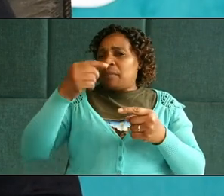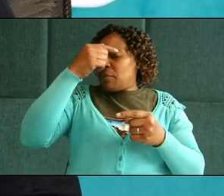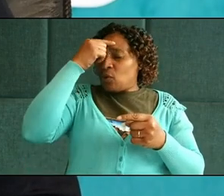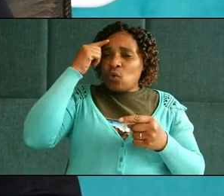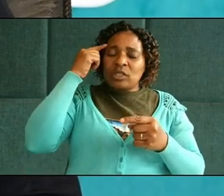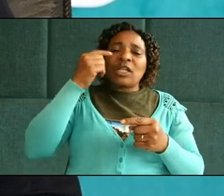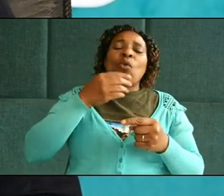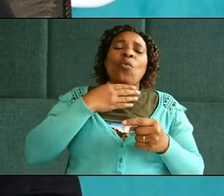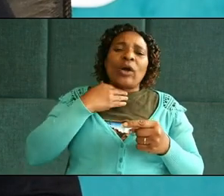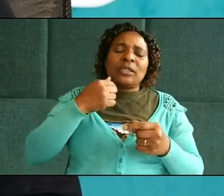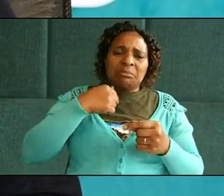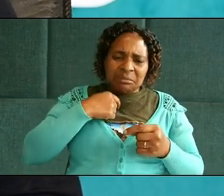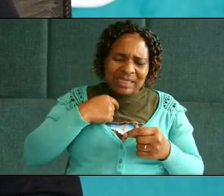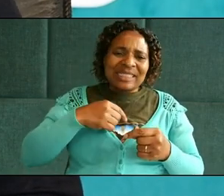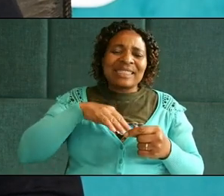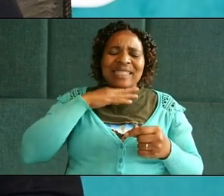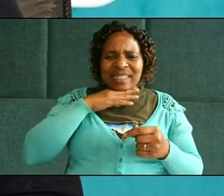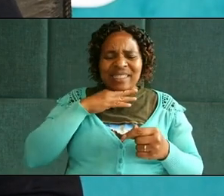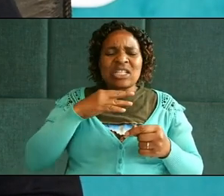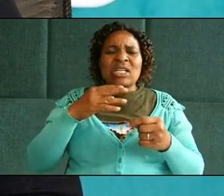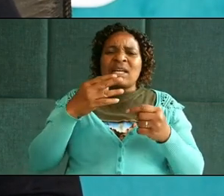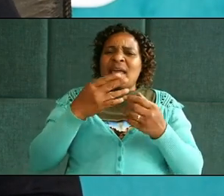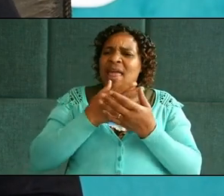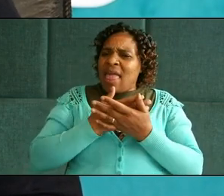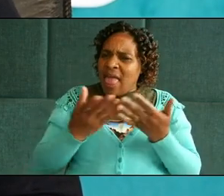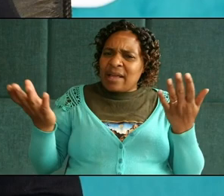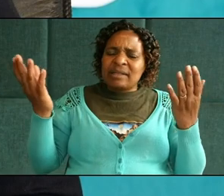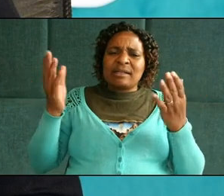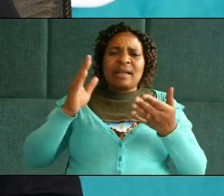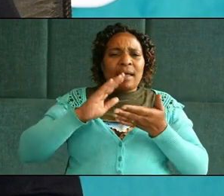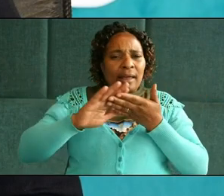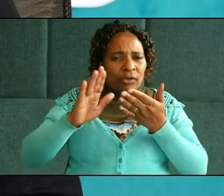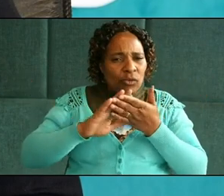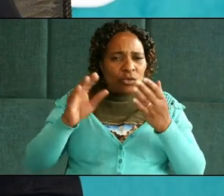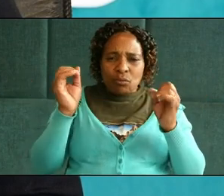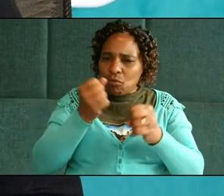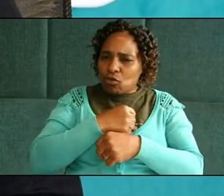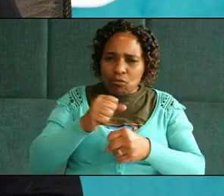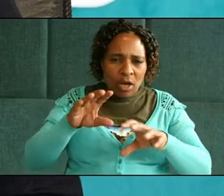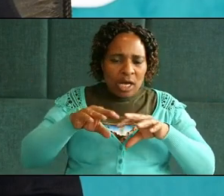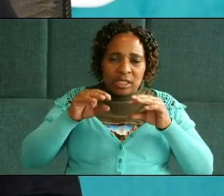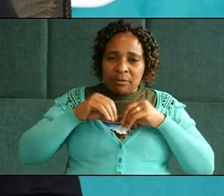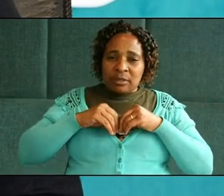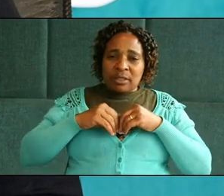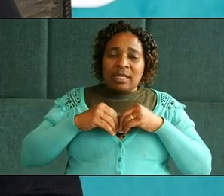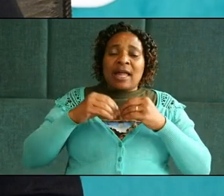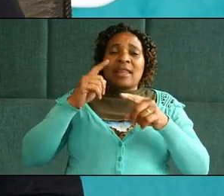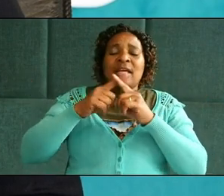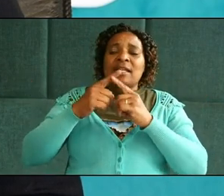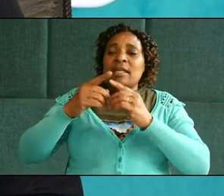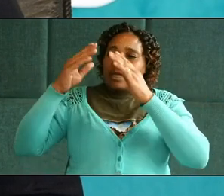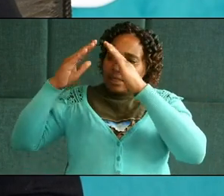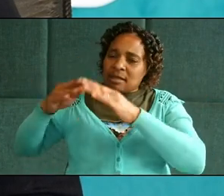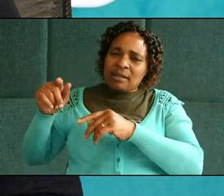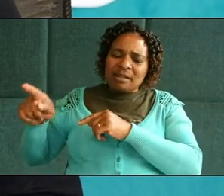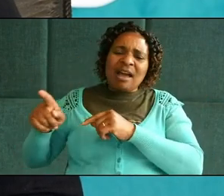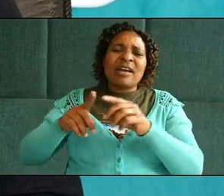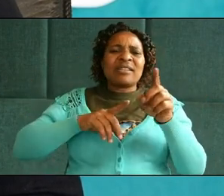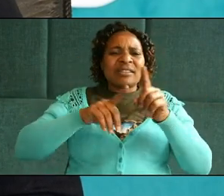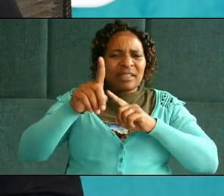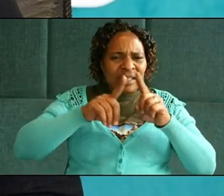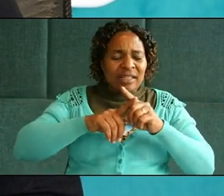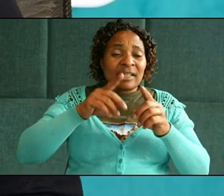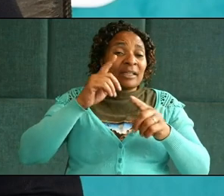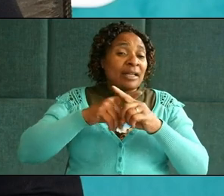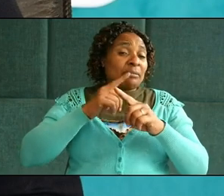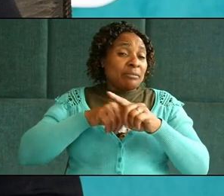dead, no matter the rumors, no matter. So the cities of refuge were there within a half a day's journey of everywhere. So that the moment